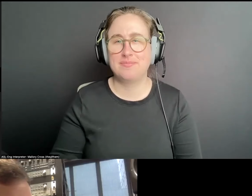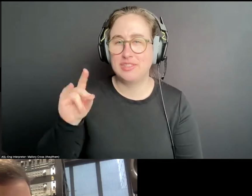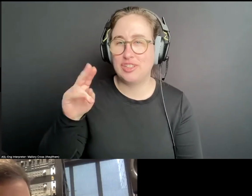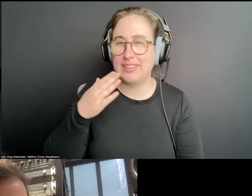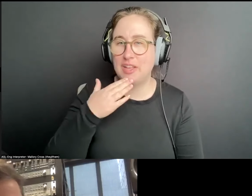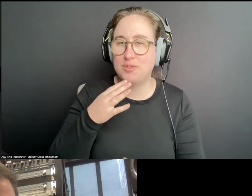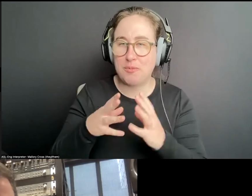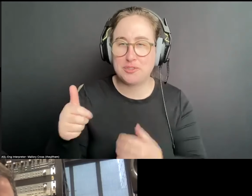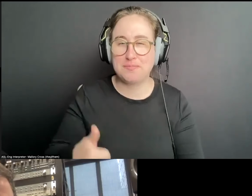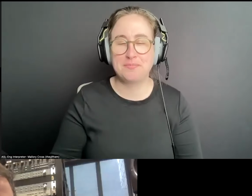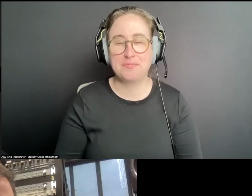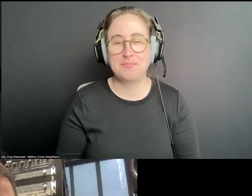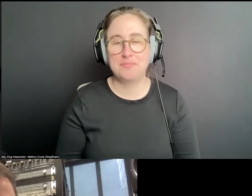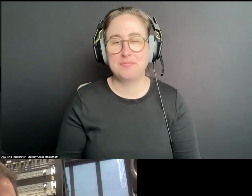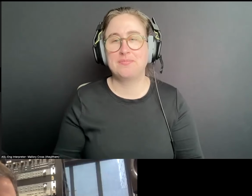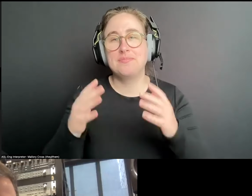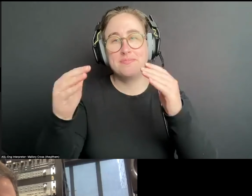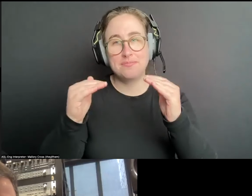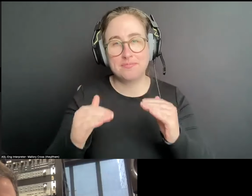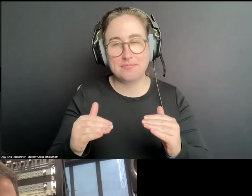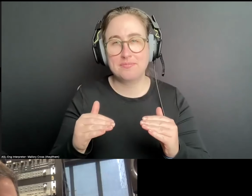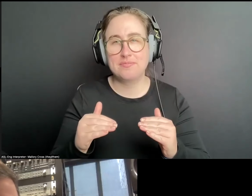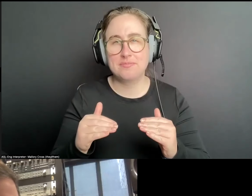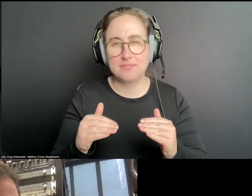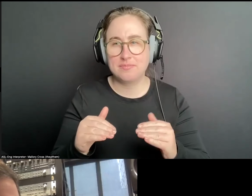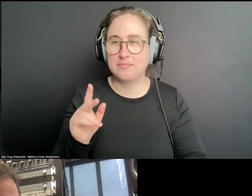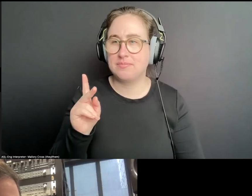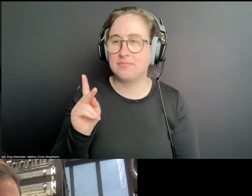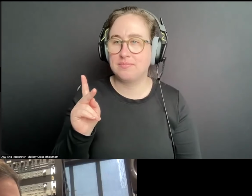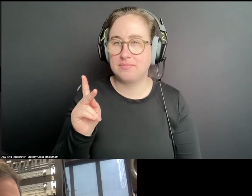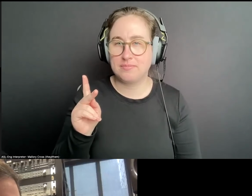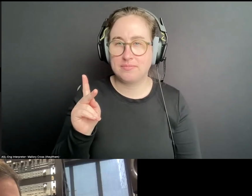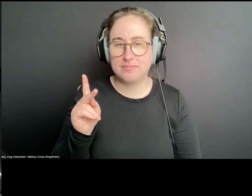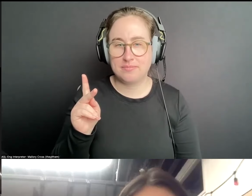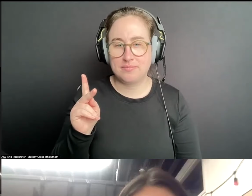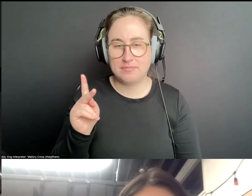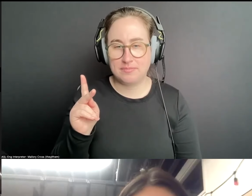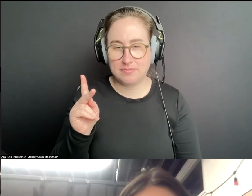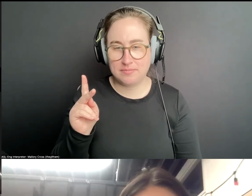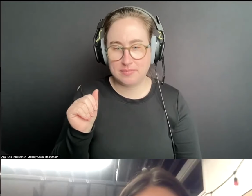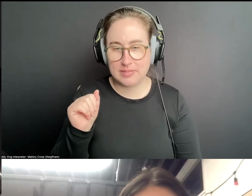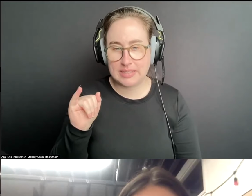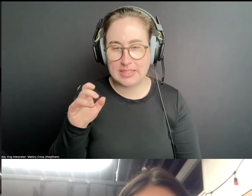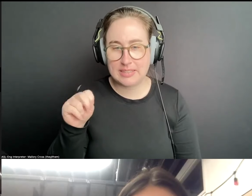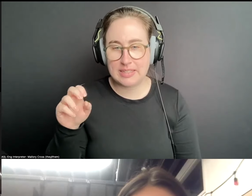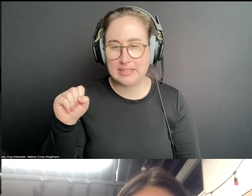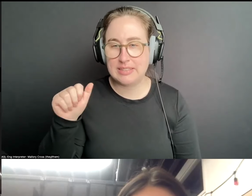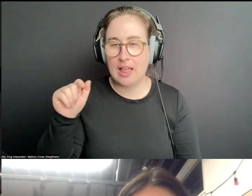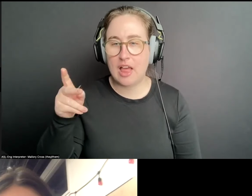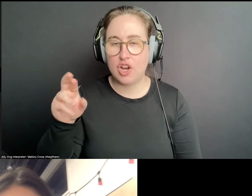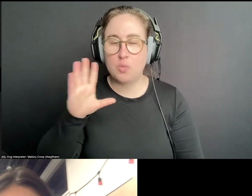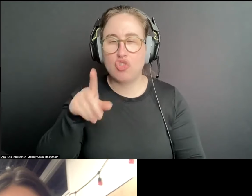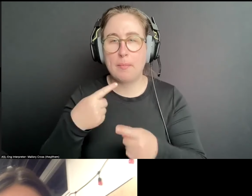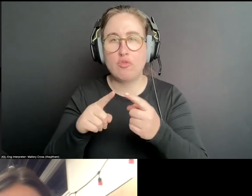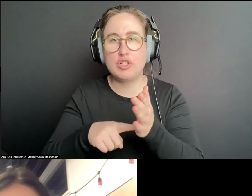Thanks a lot. Next up is Kaylin Salander, who's gonna talk a little bit about research that we're doing.